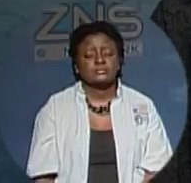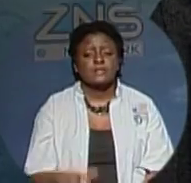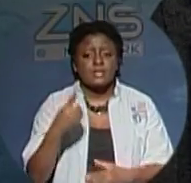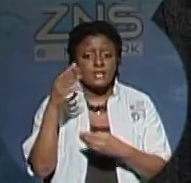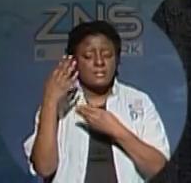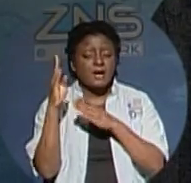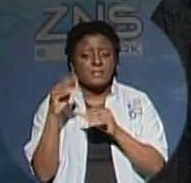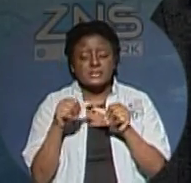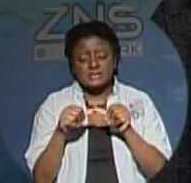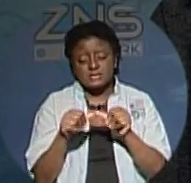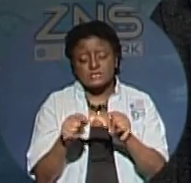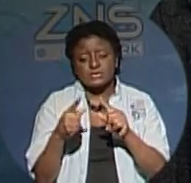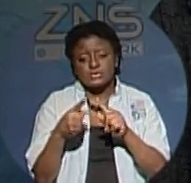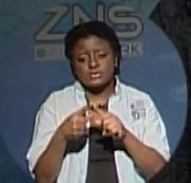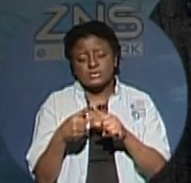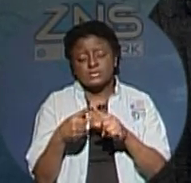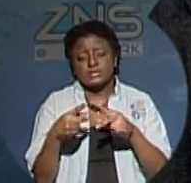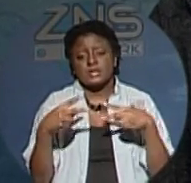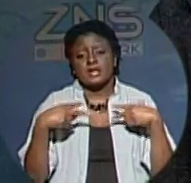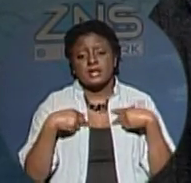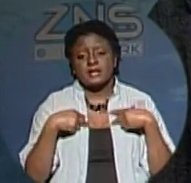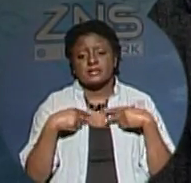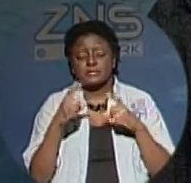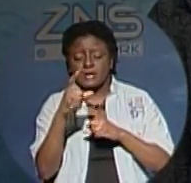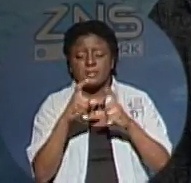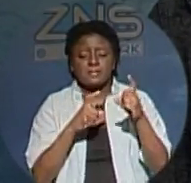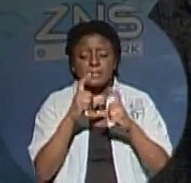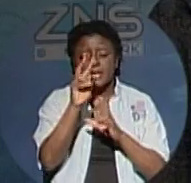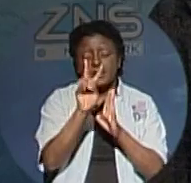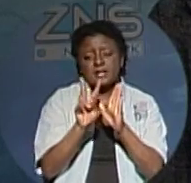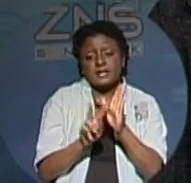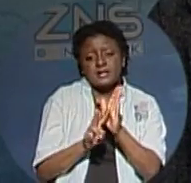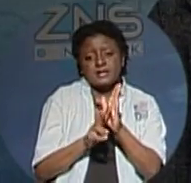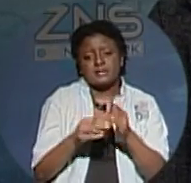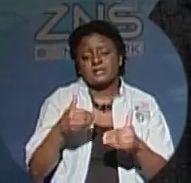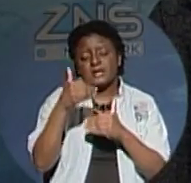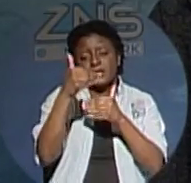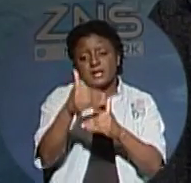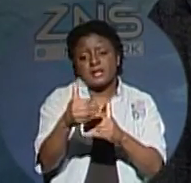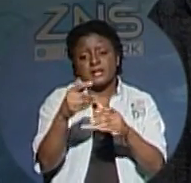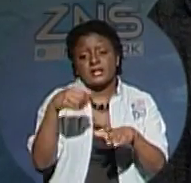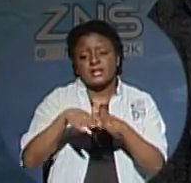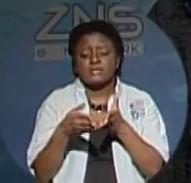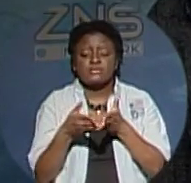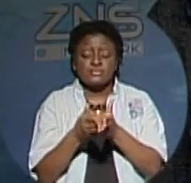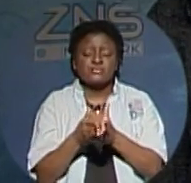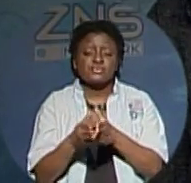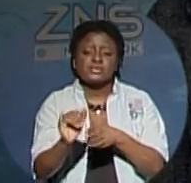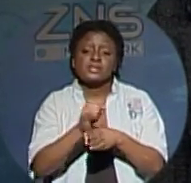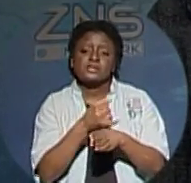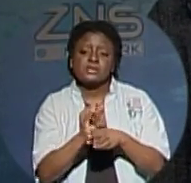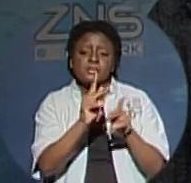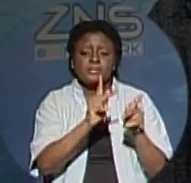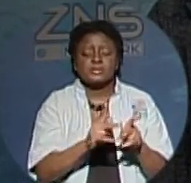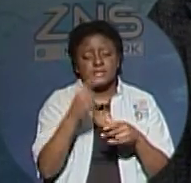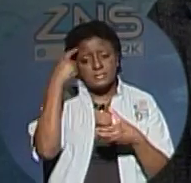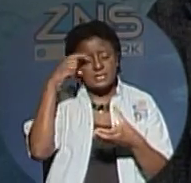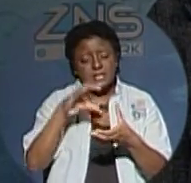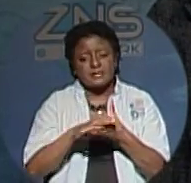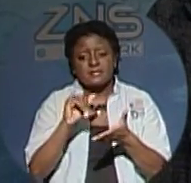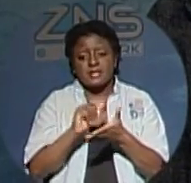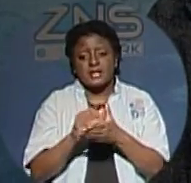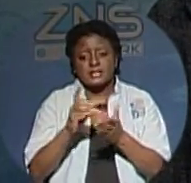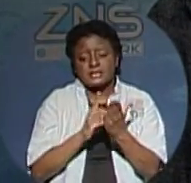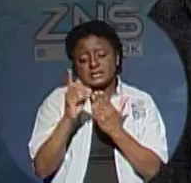The Bahamas continues to hold a competitive edge in the cruise industry, and officials believe December will be